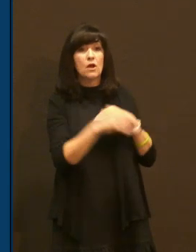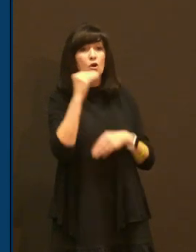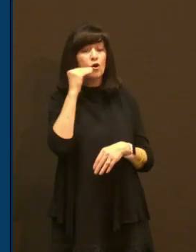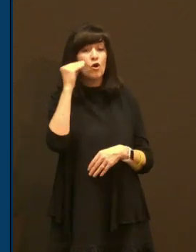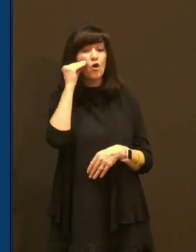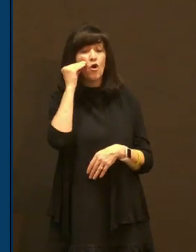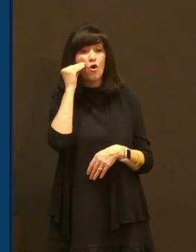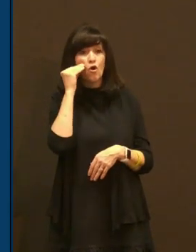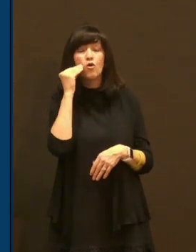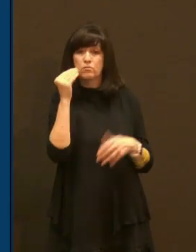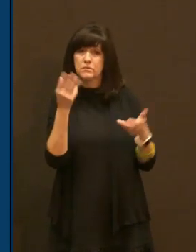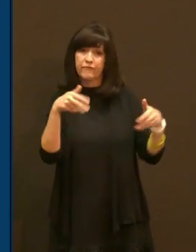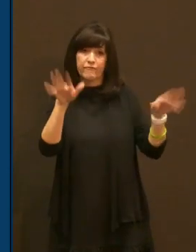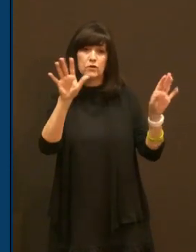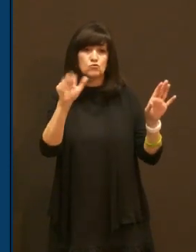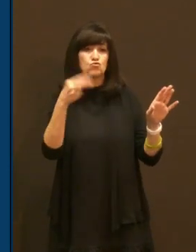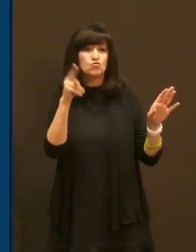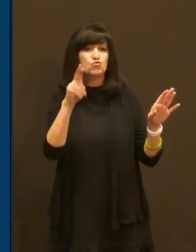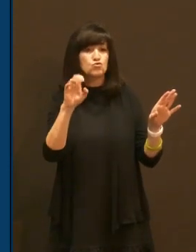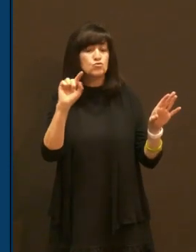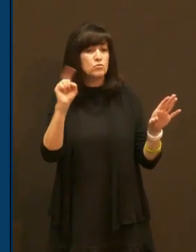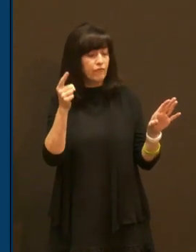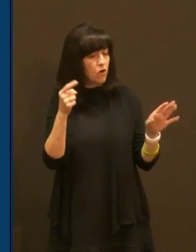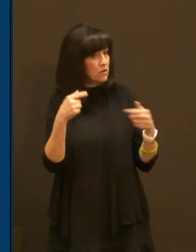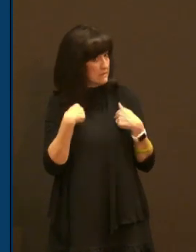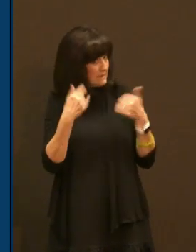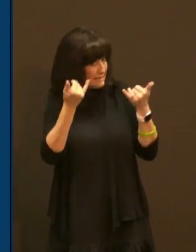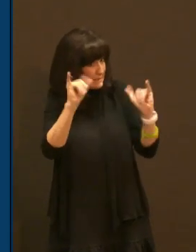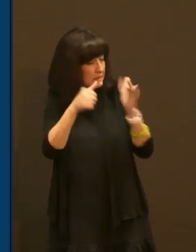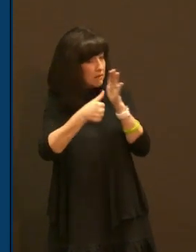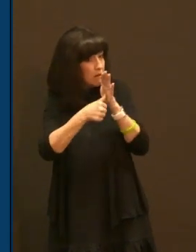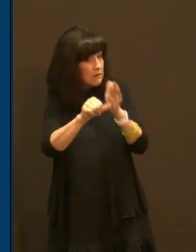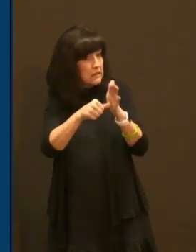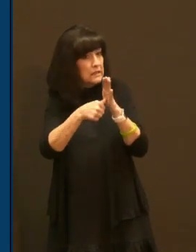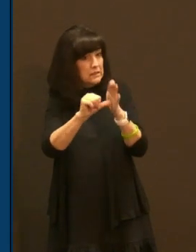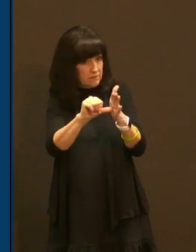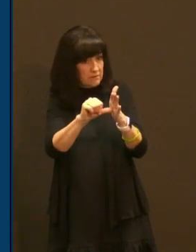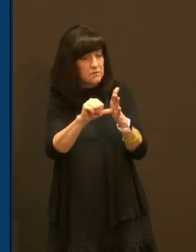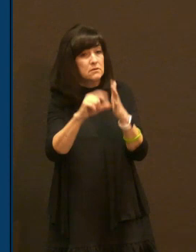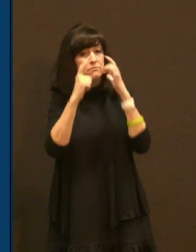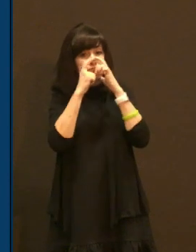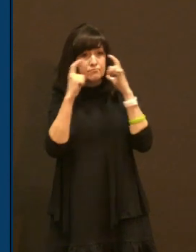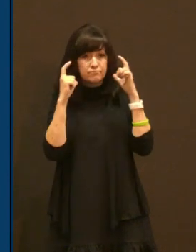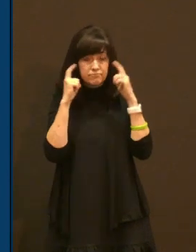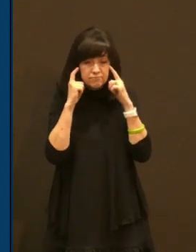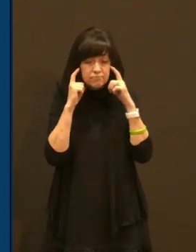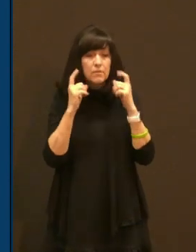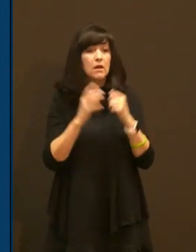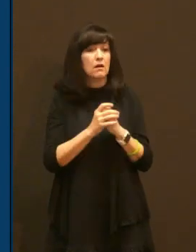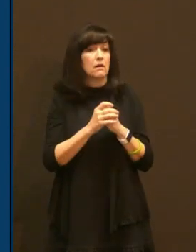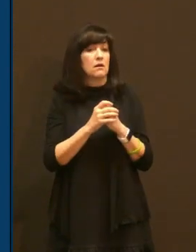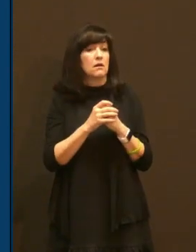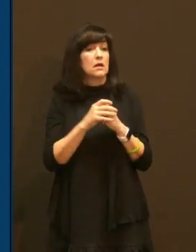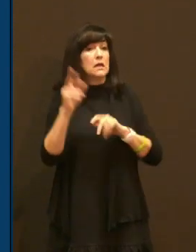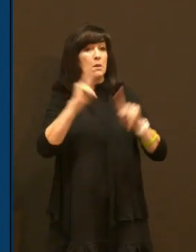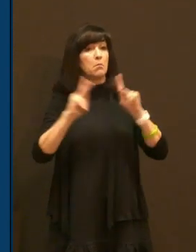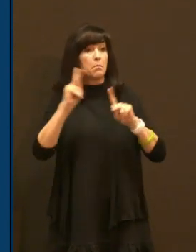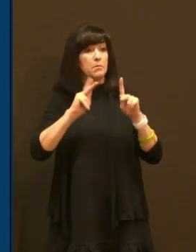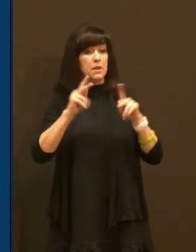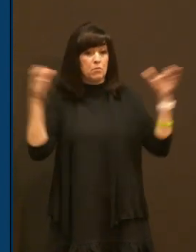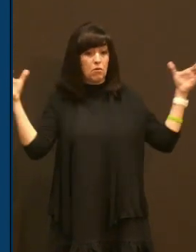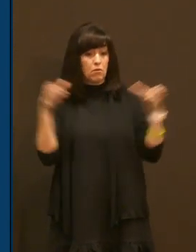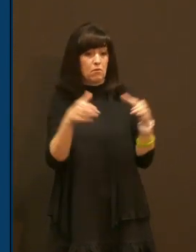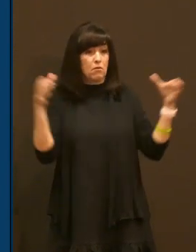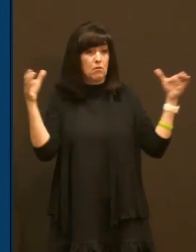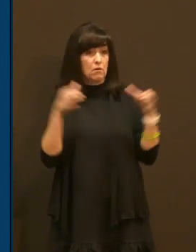to disregard wearing face masks or avoiding unnecessary large gatherings